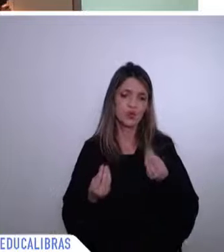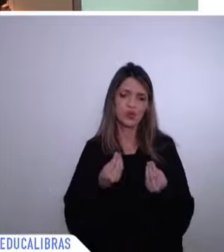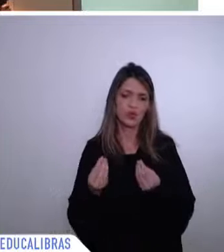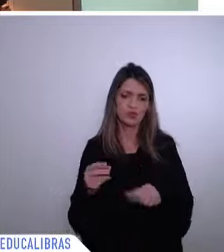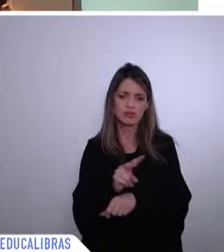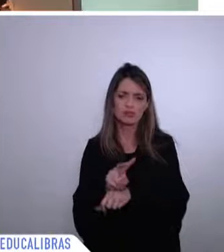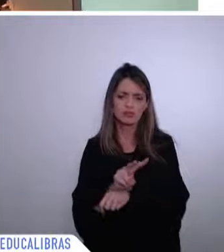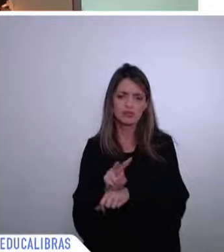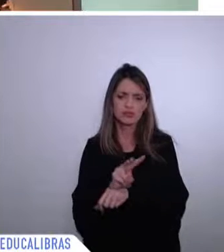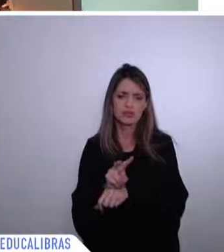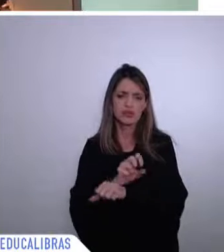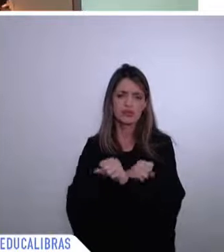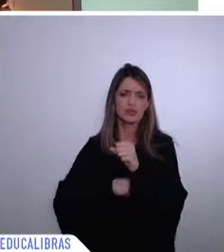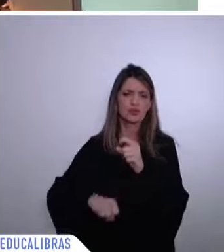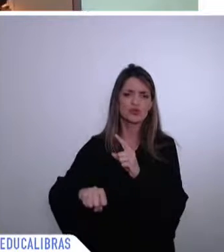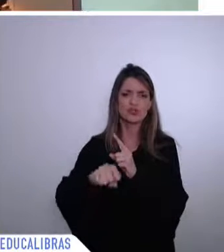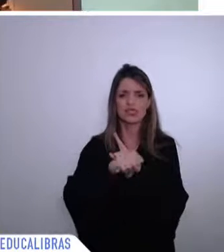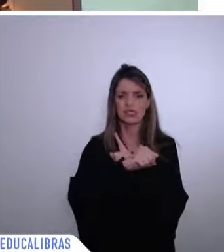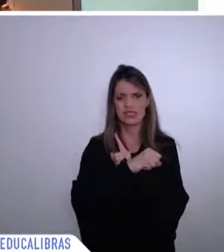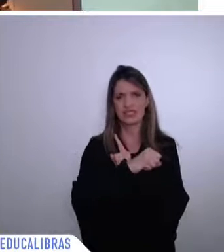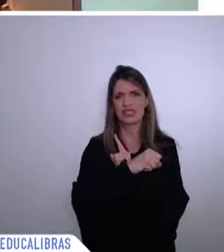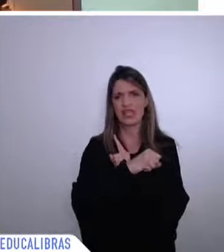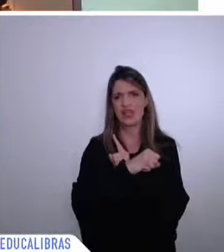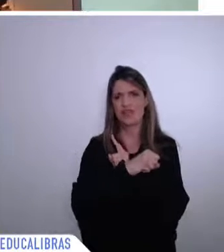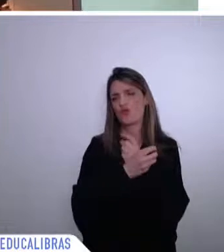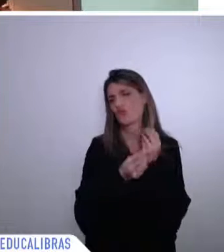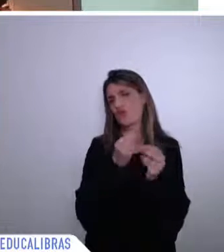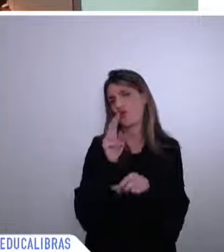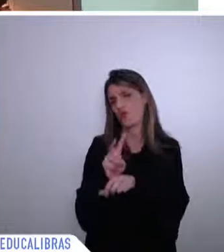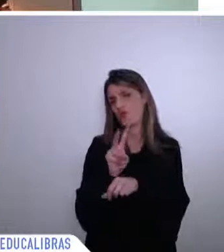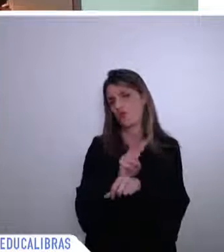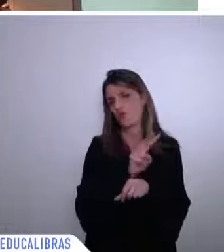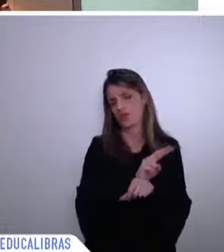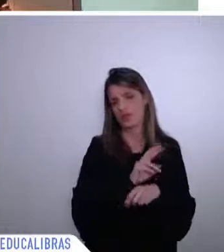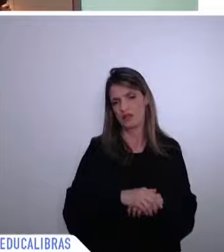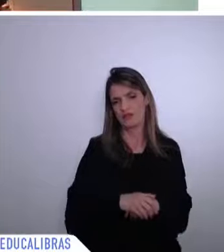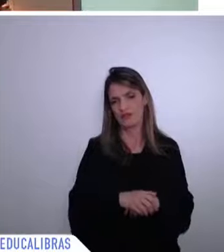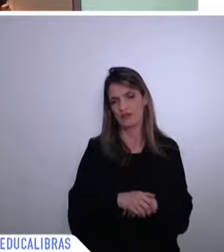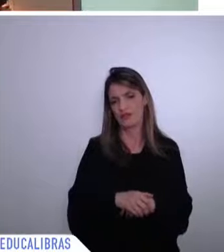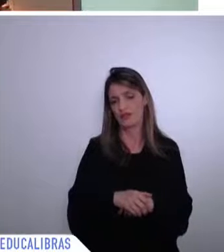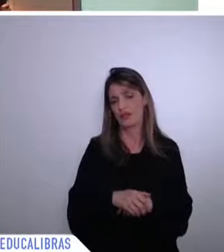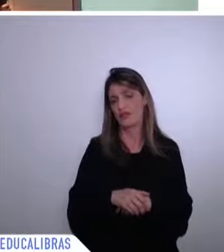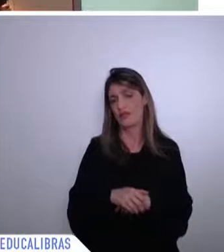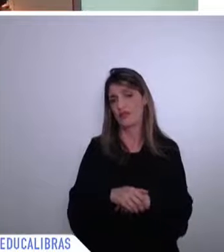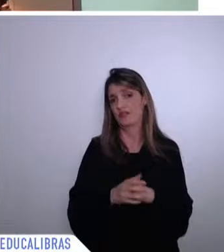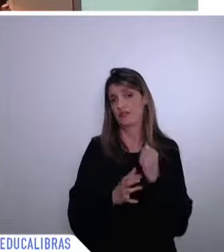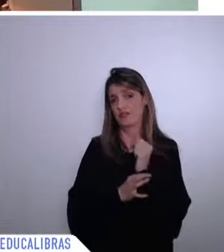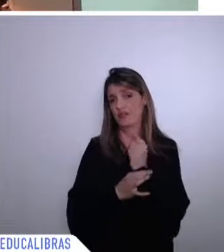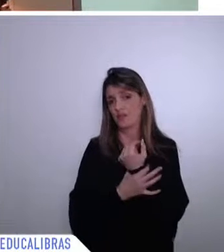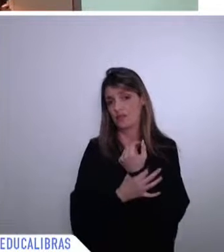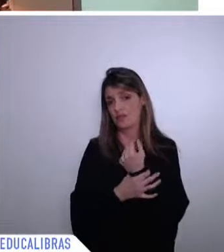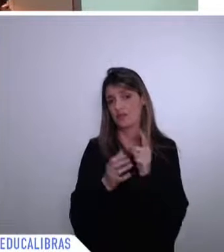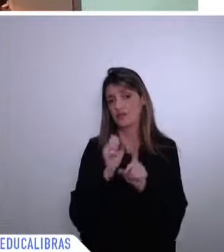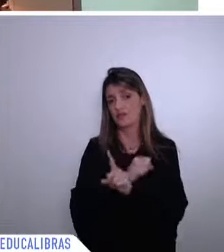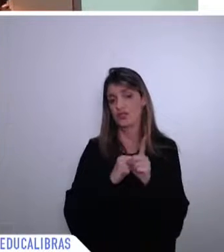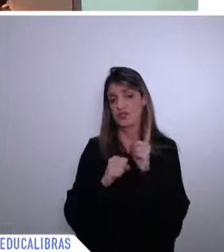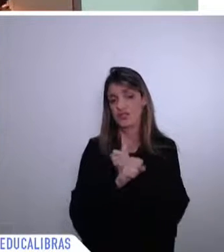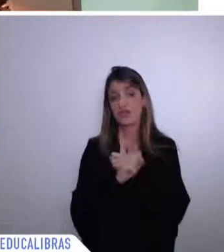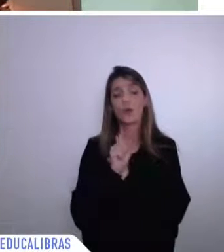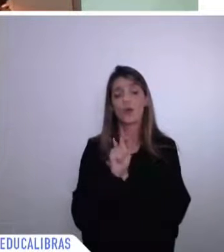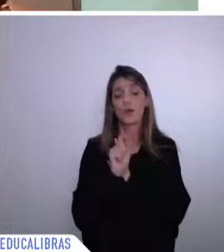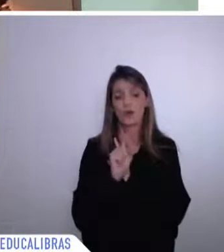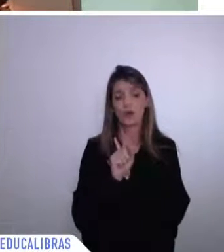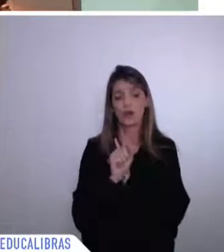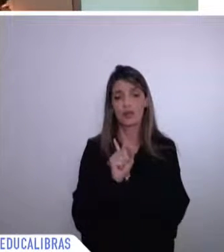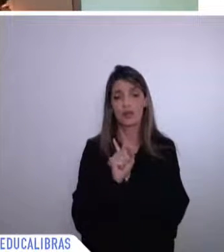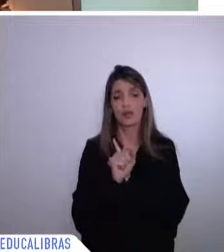How does this impact social protection? And how does this forms the subject? This is